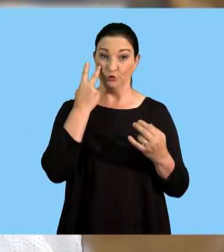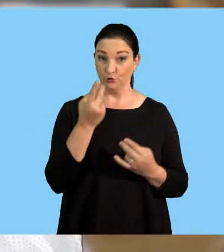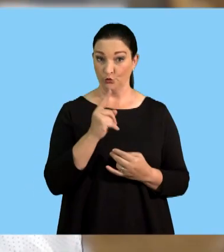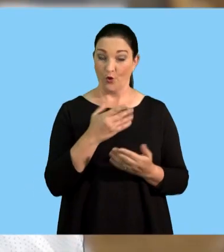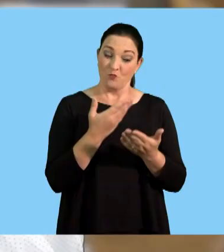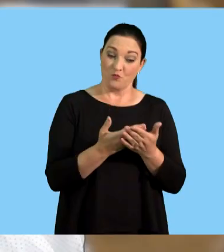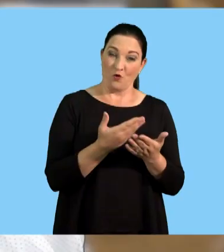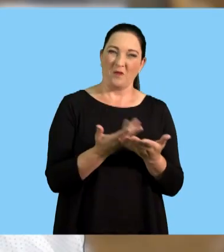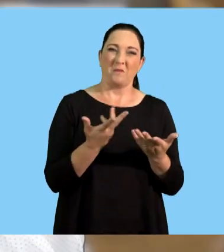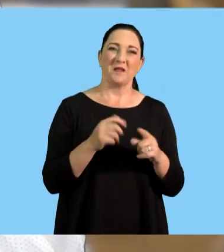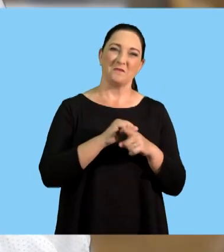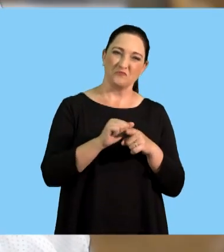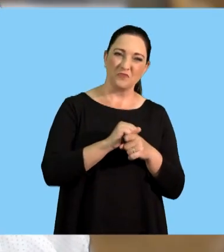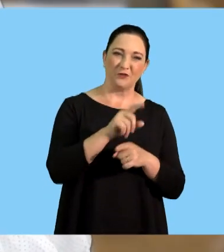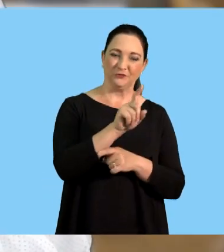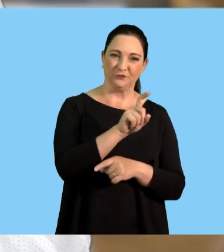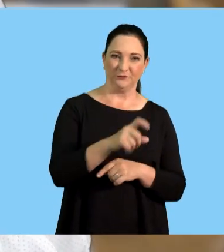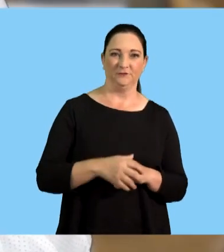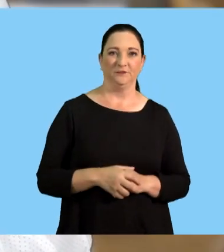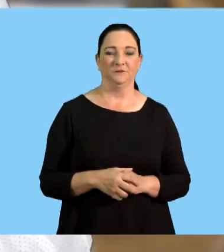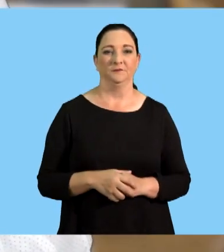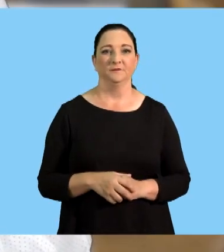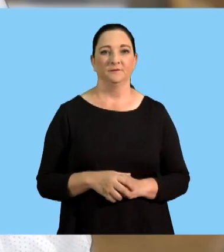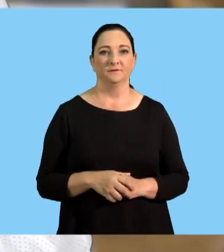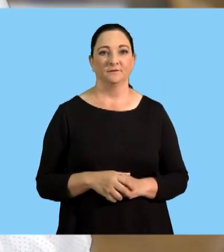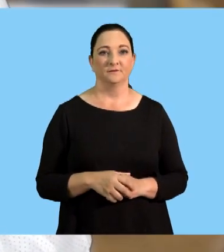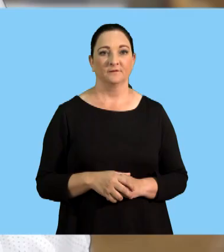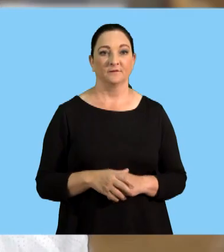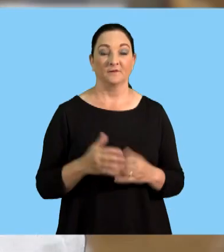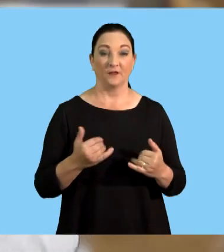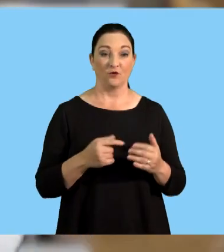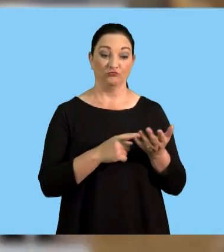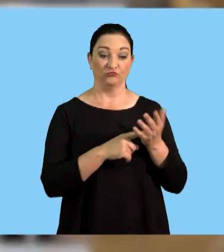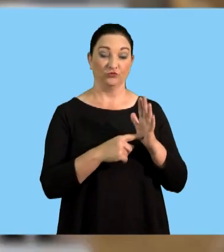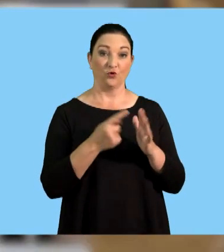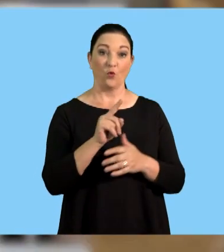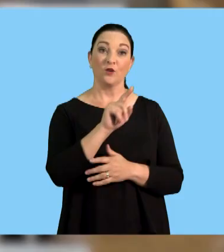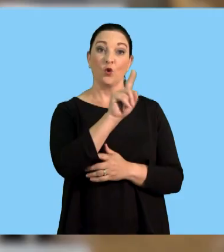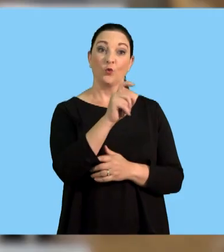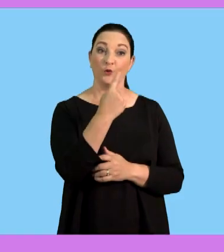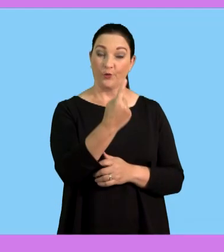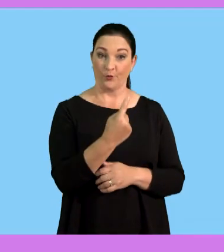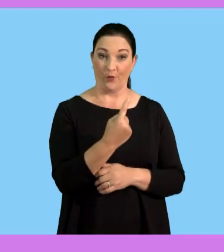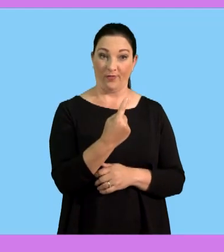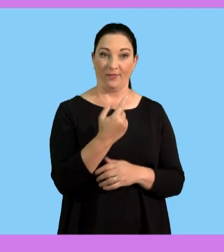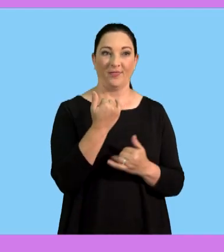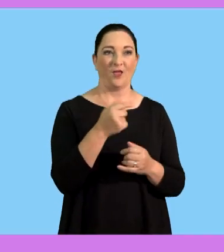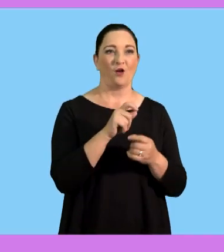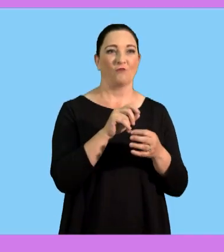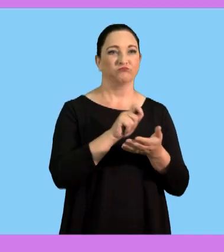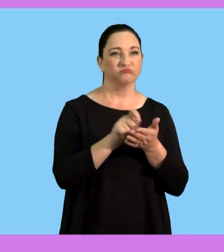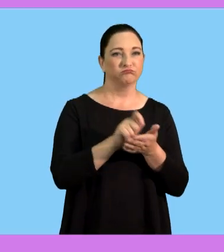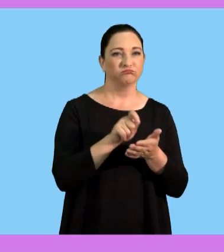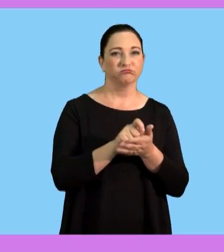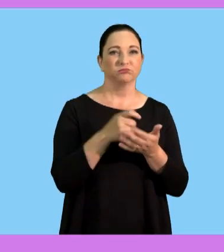probability. Okay, some practice questions. Let's get straight to that. Now I indicated here question 1. Write